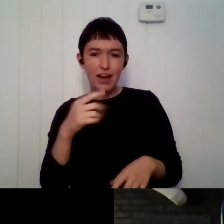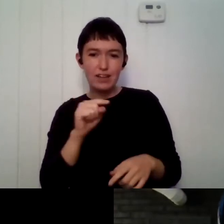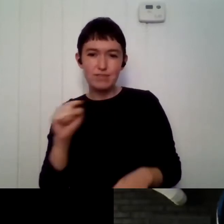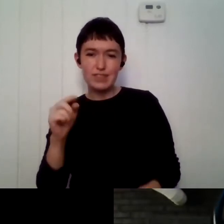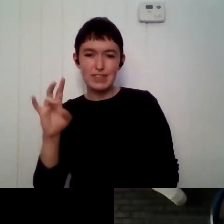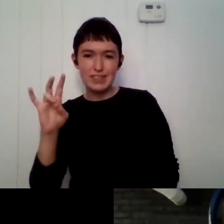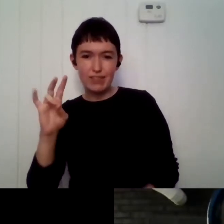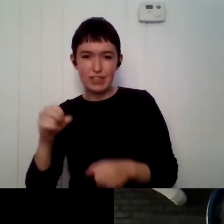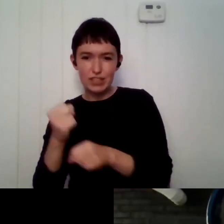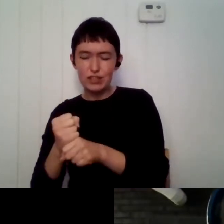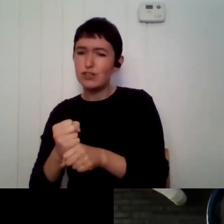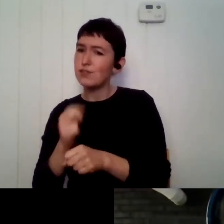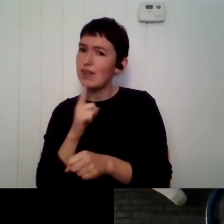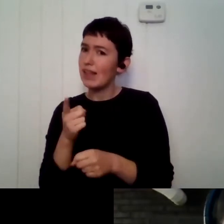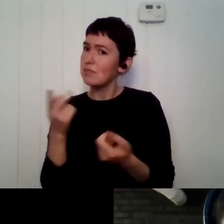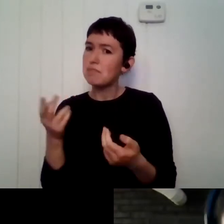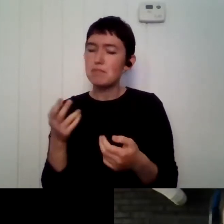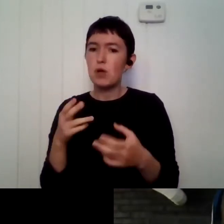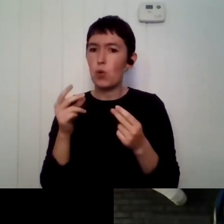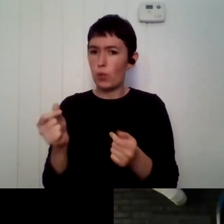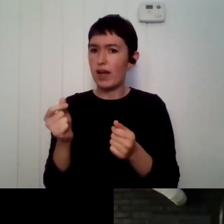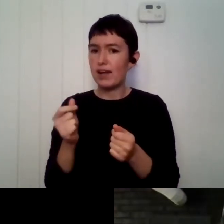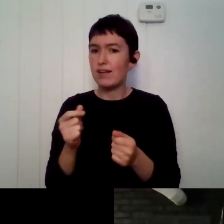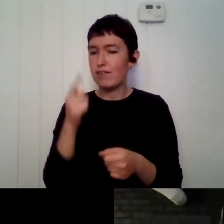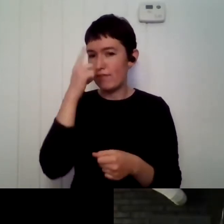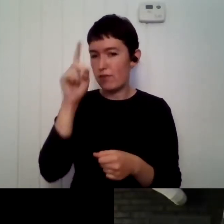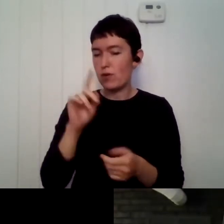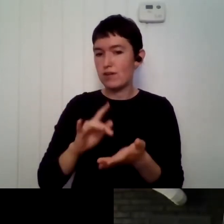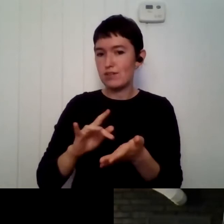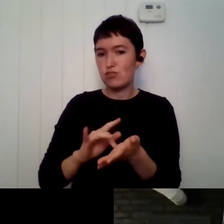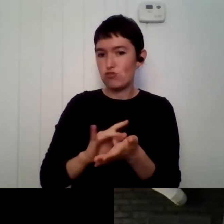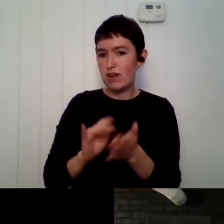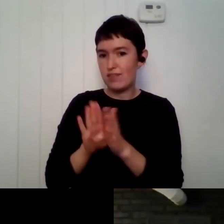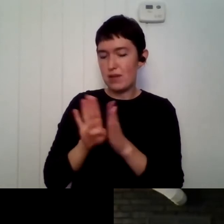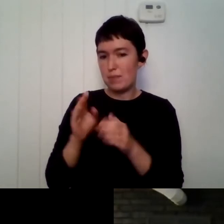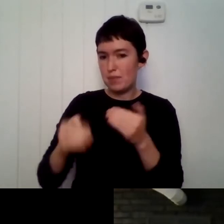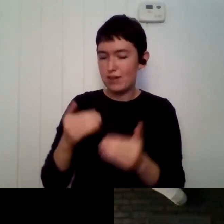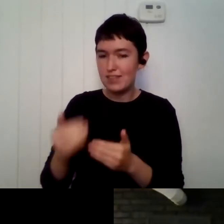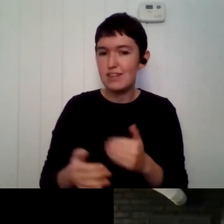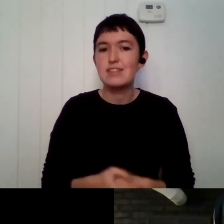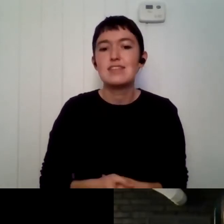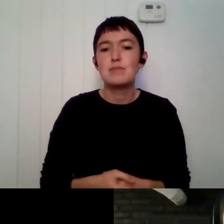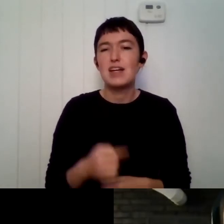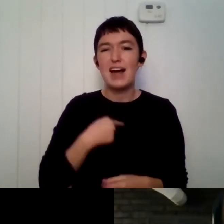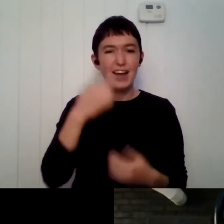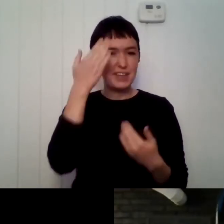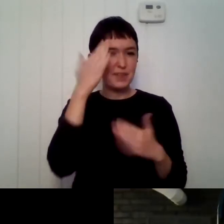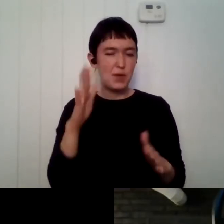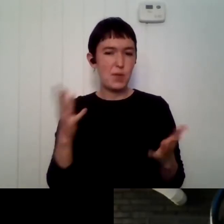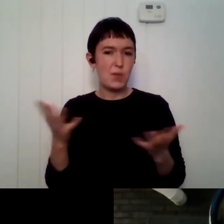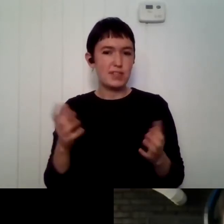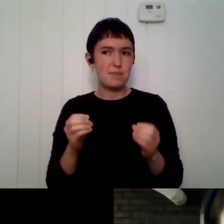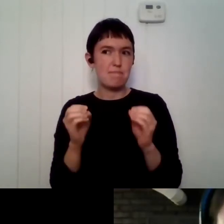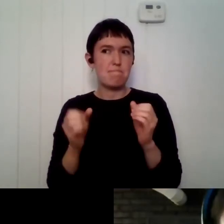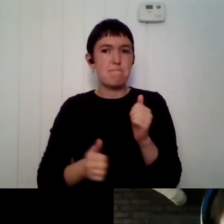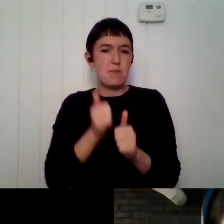quick, actually, for a drug development process. But I don't know what is the quickest. That's a good question, something